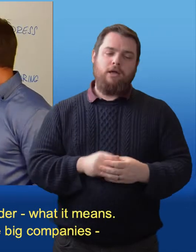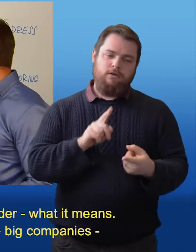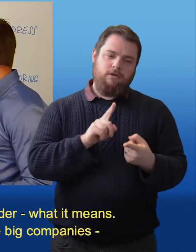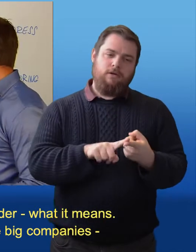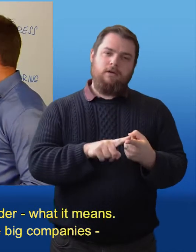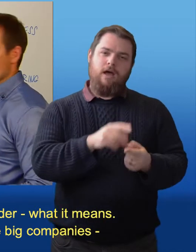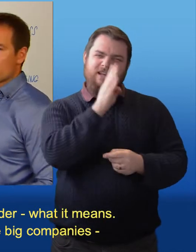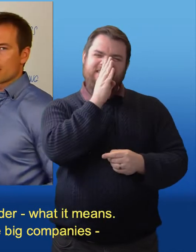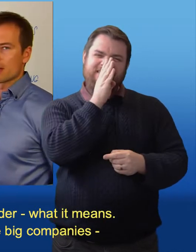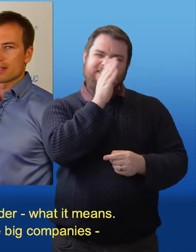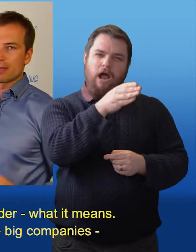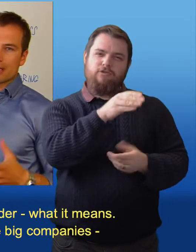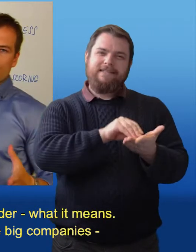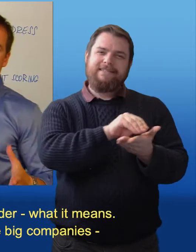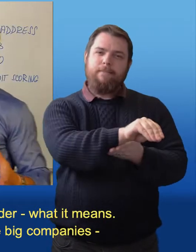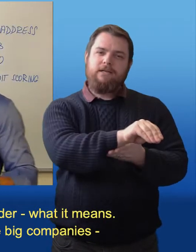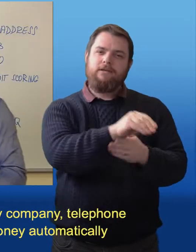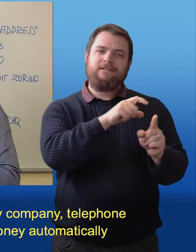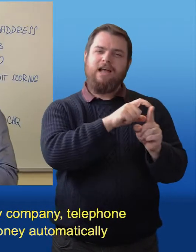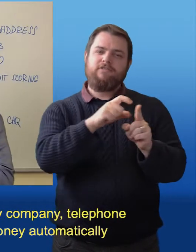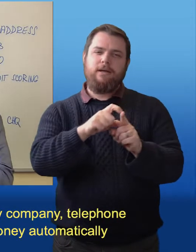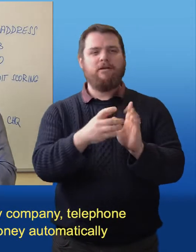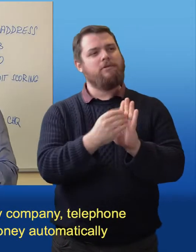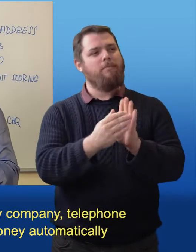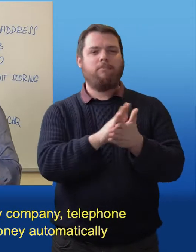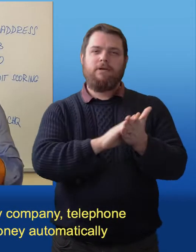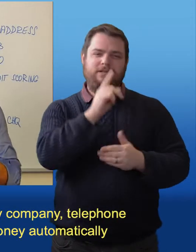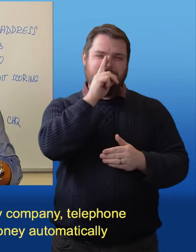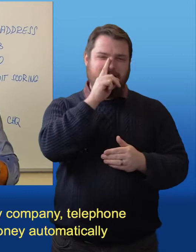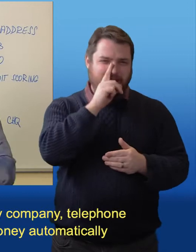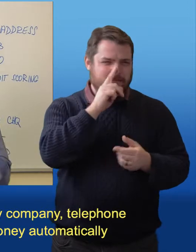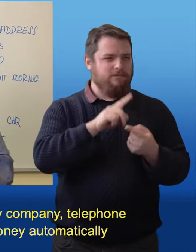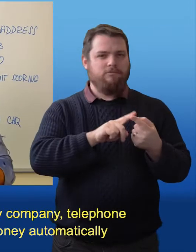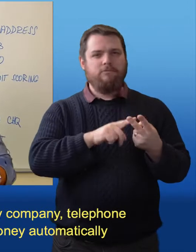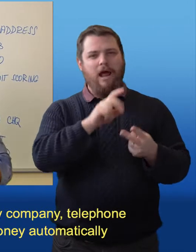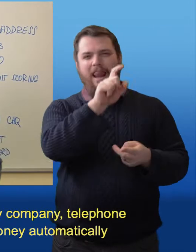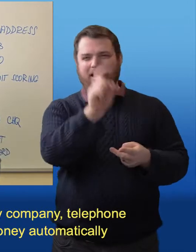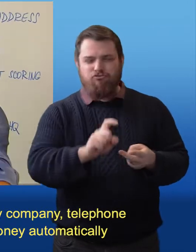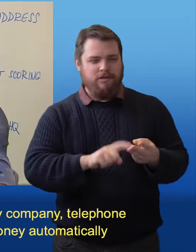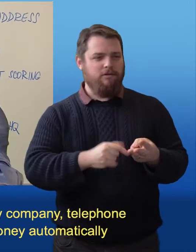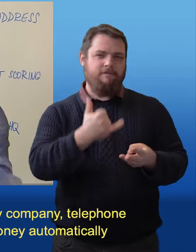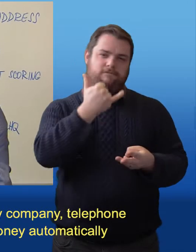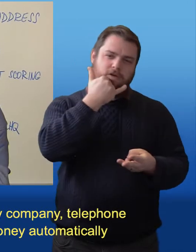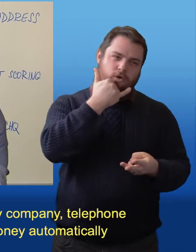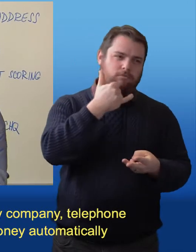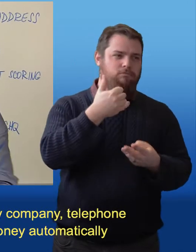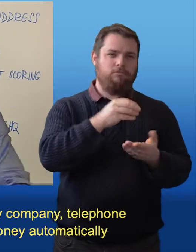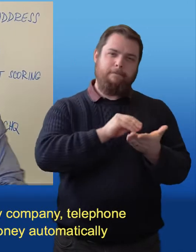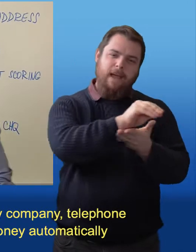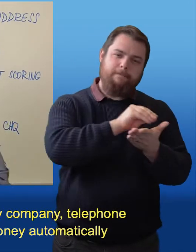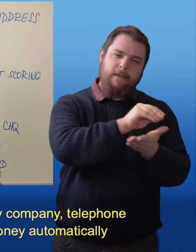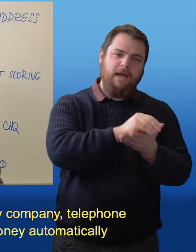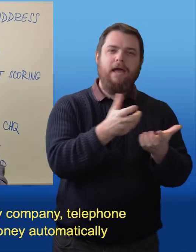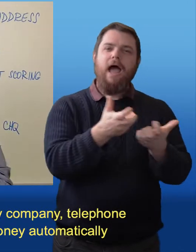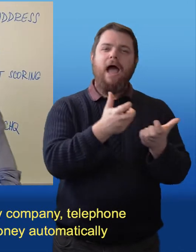means. Direct debit means that the big companies, the gas company, the electricity company, telephone